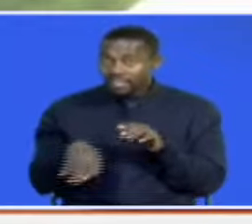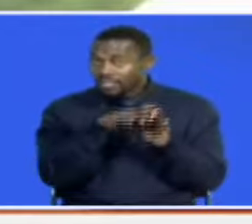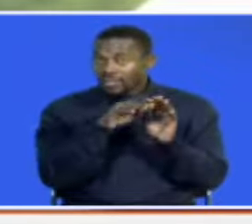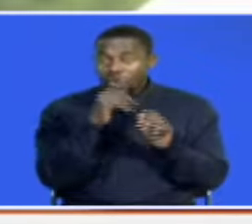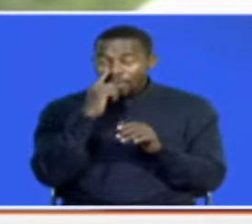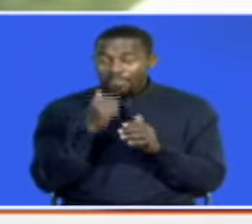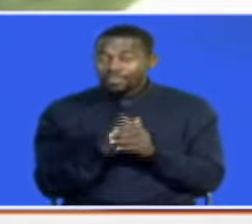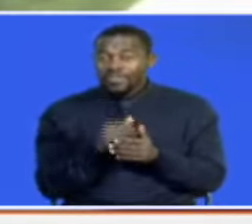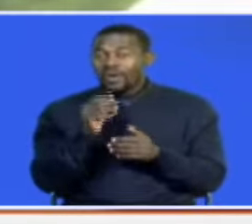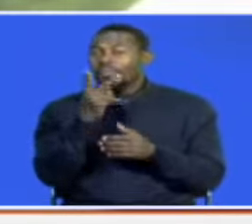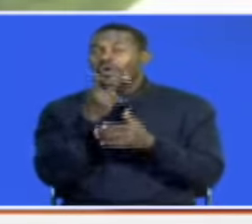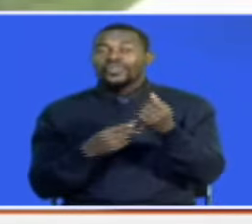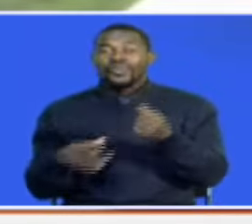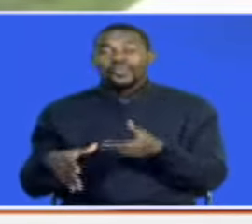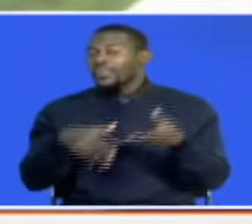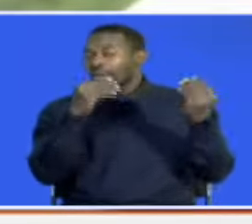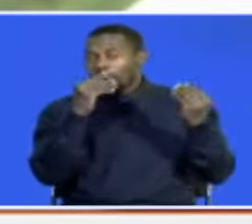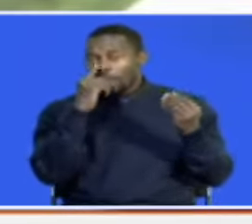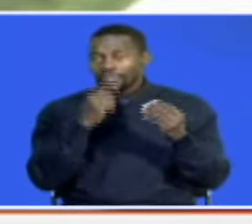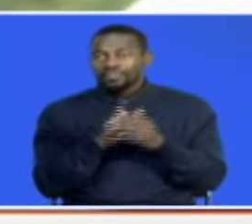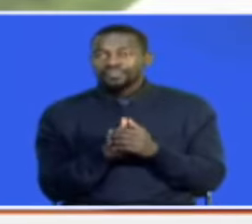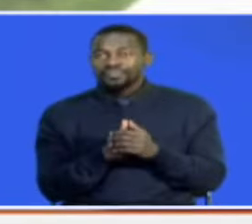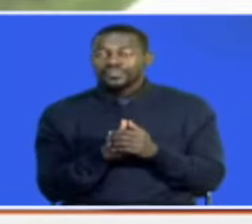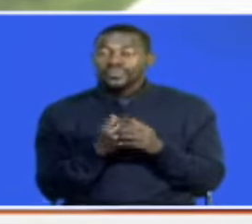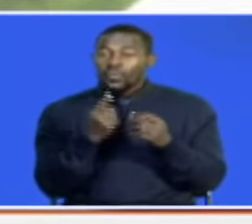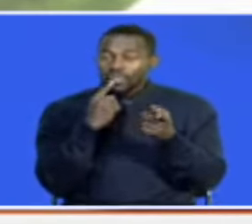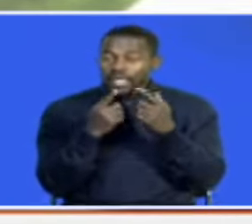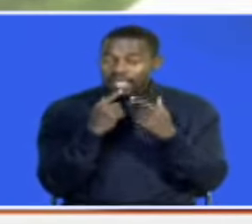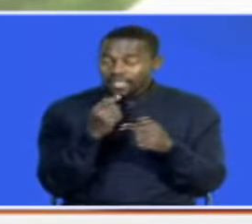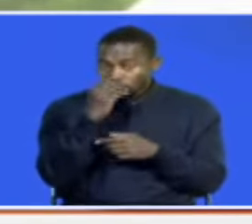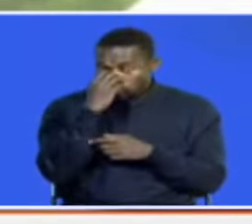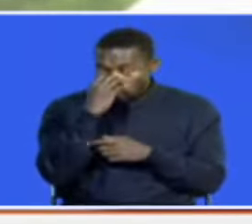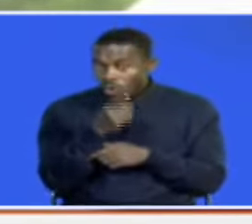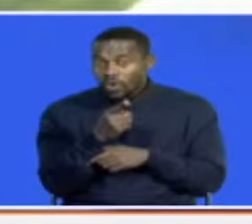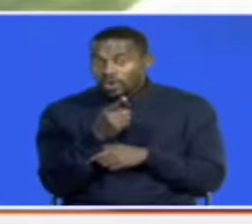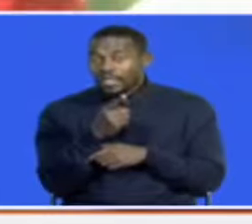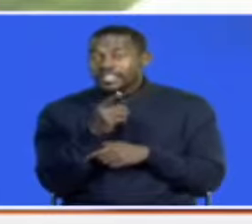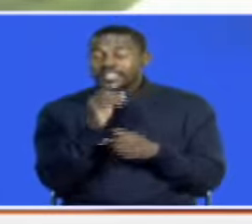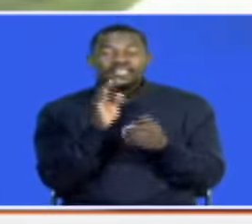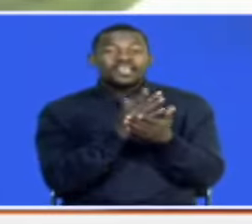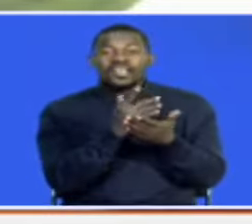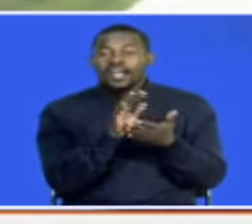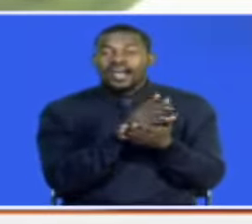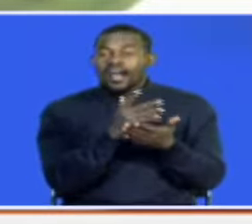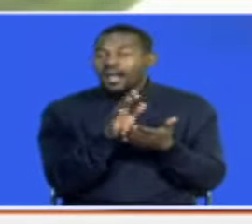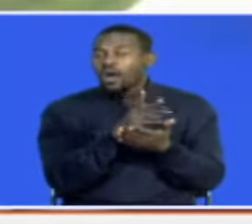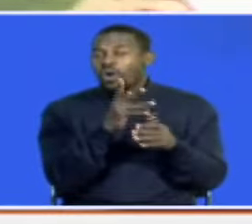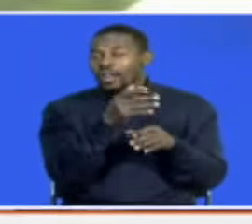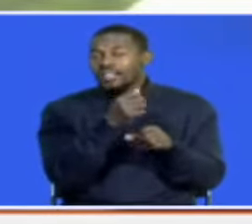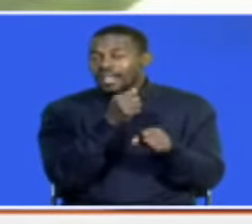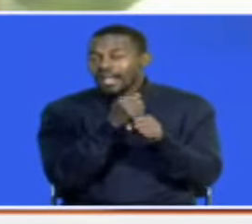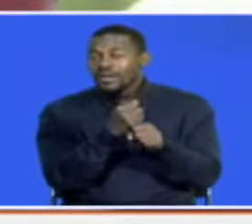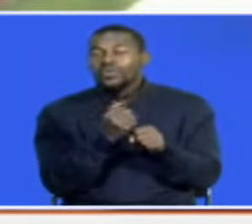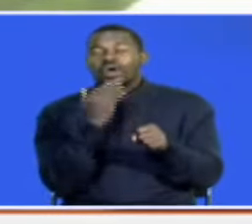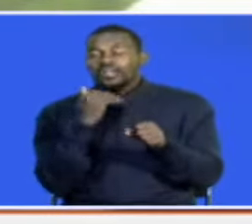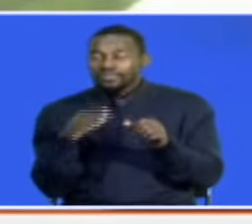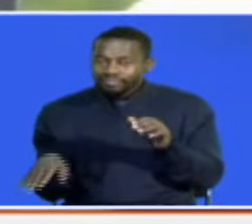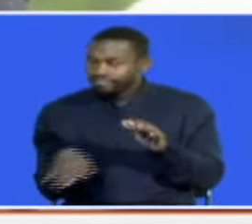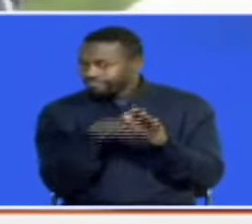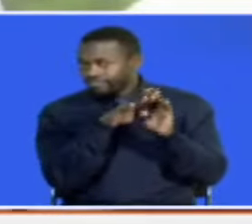wote. Tuambie bosi yake ile share ambayo ilikuwa inapanda mlima tunataka ifanye